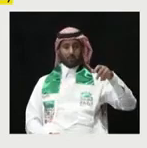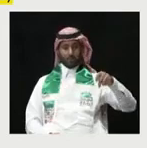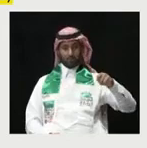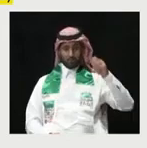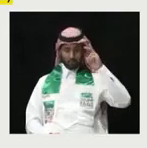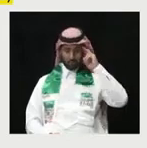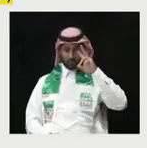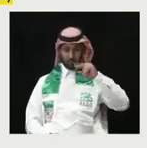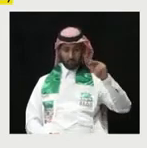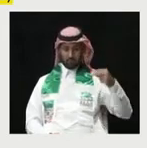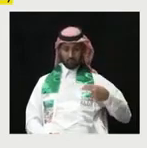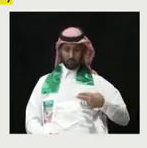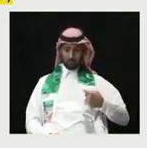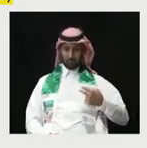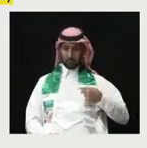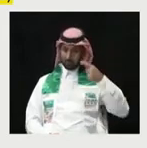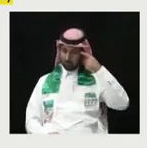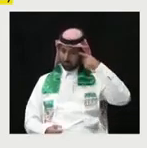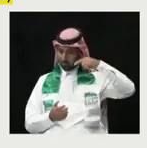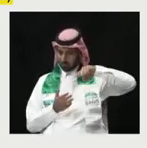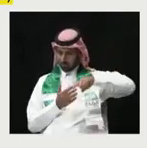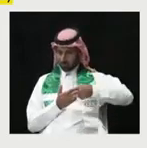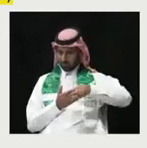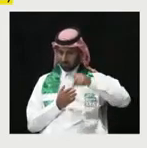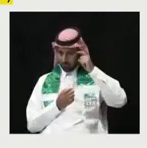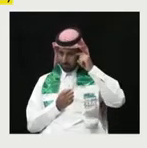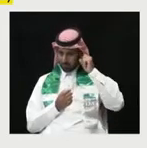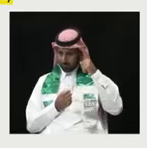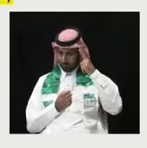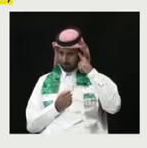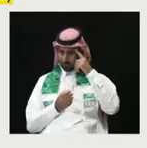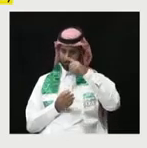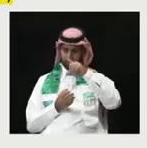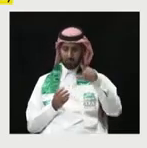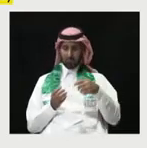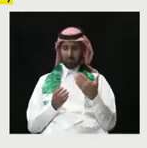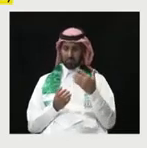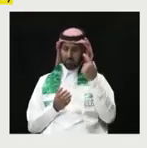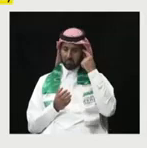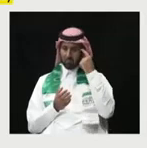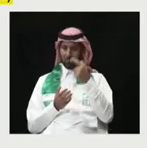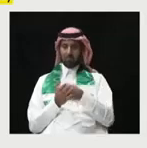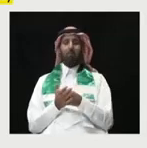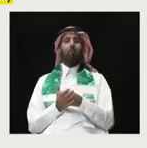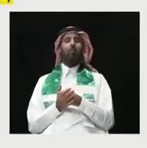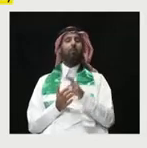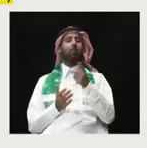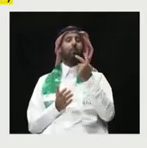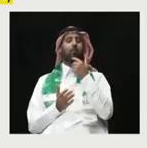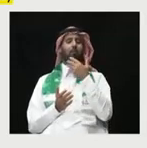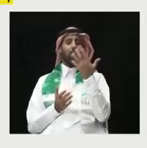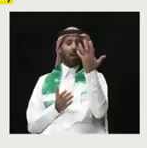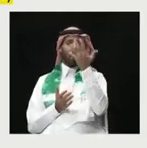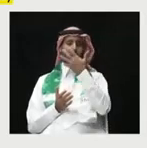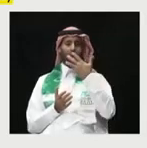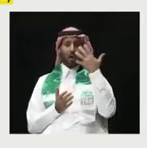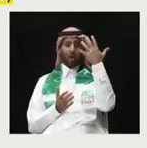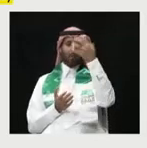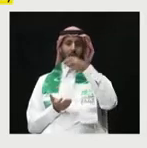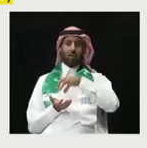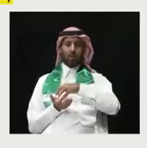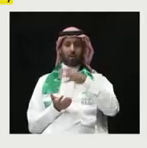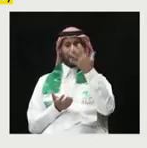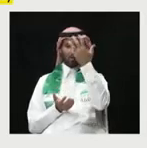So, the and Graham Bell. Next, Africa is an amazing